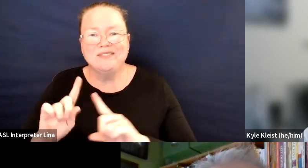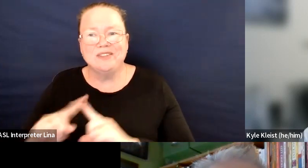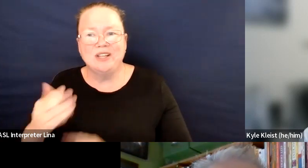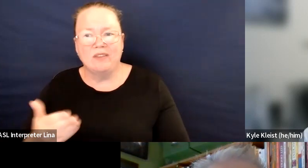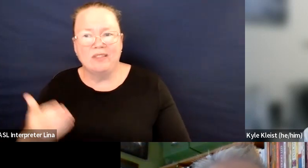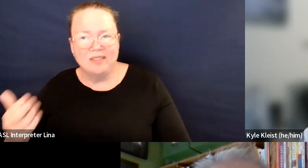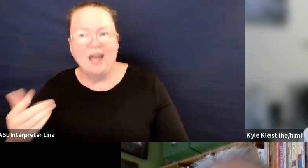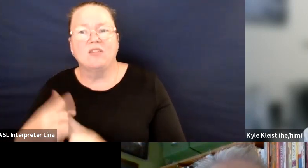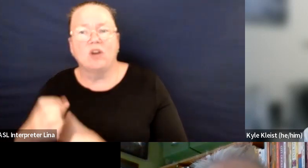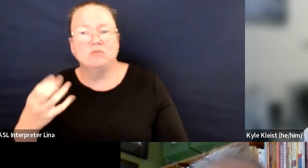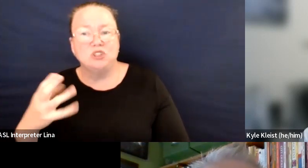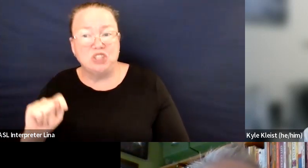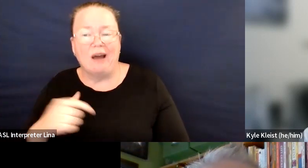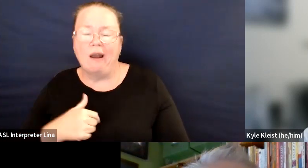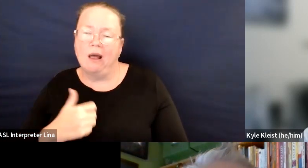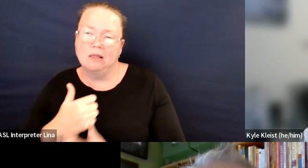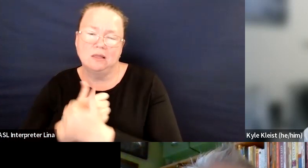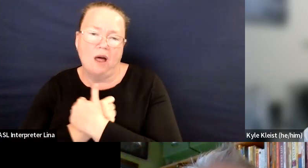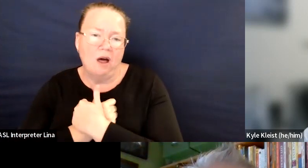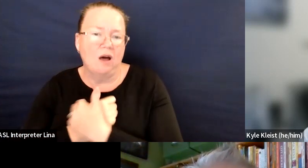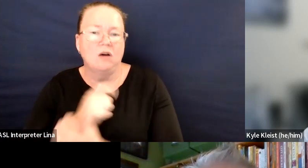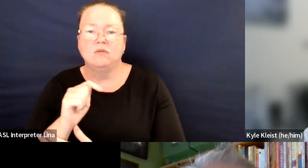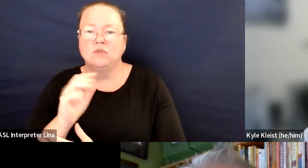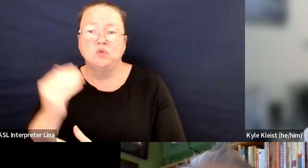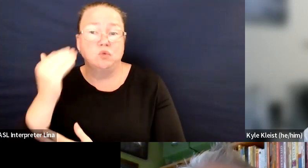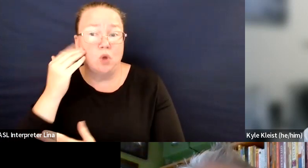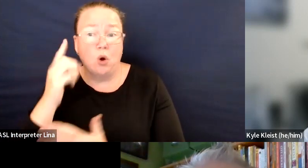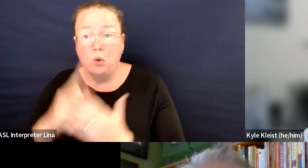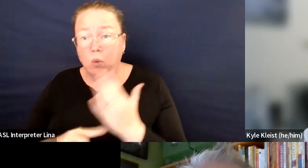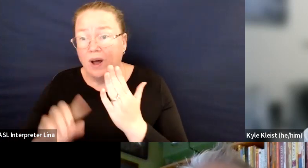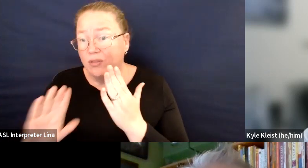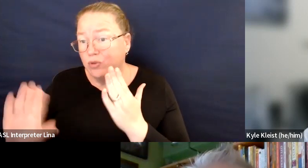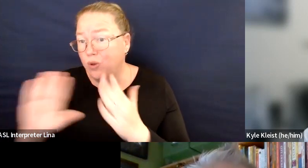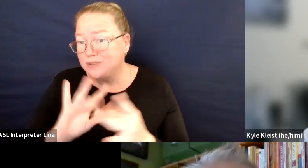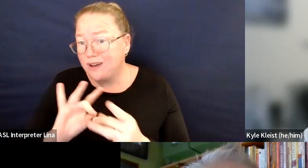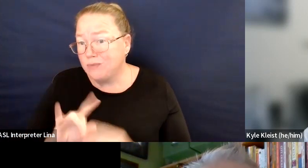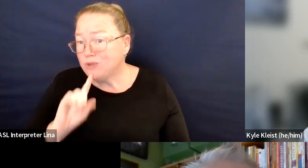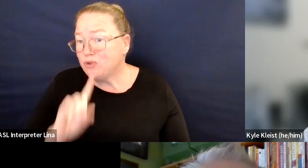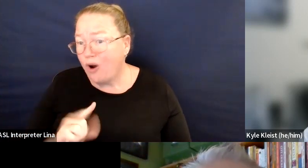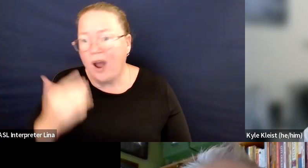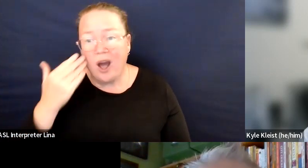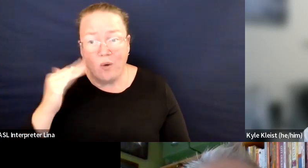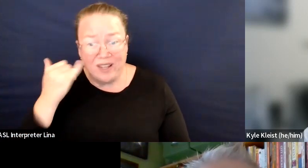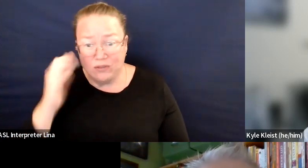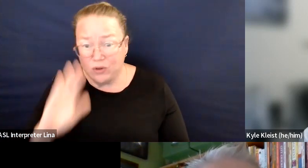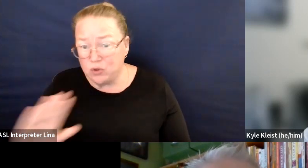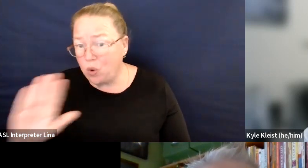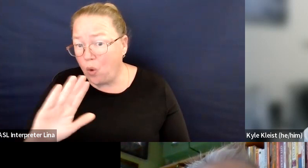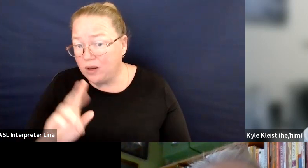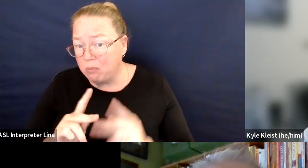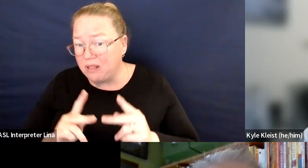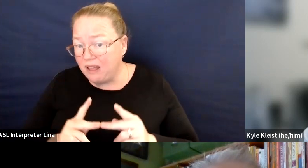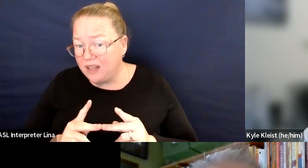in from the chat, and I'd love to know what those comments are. I don't know if you're in a